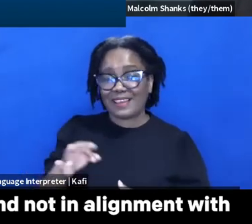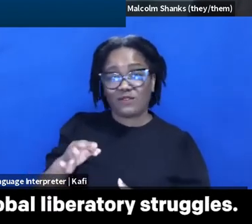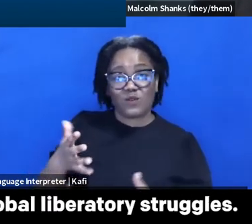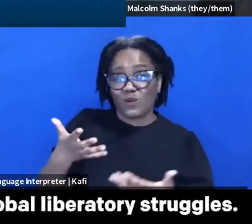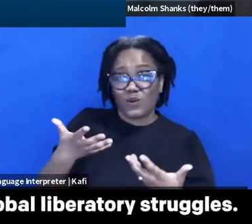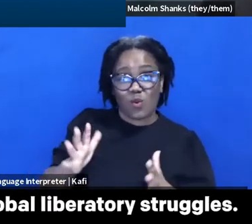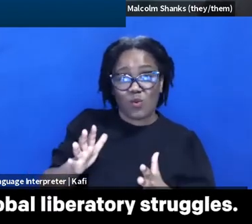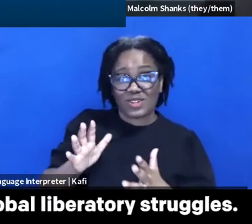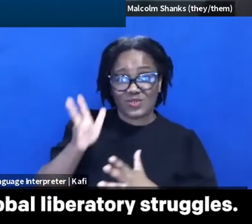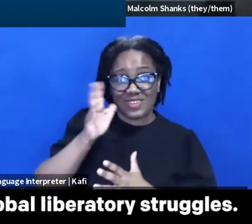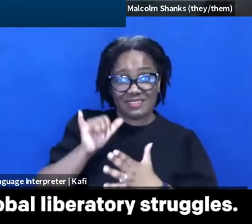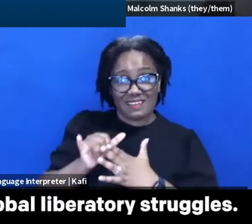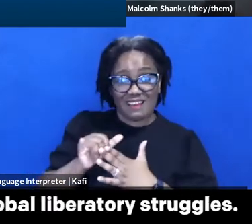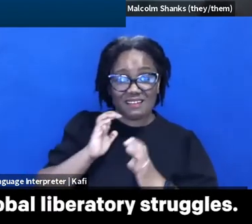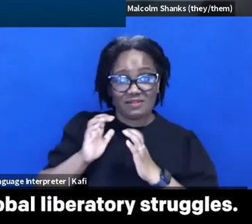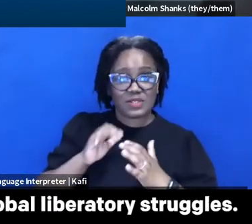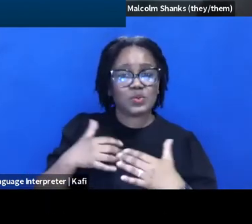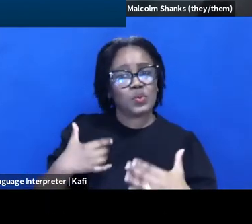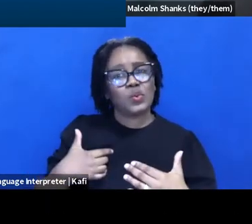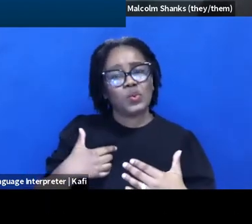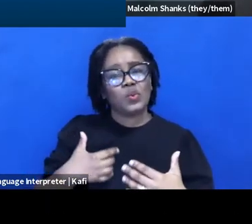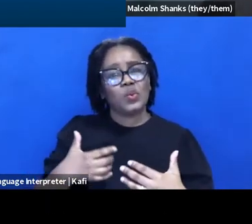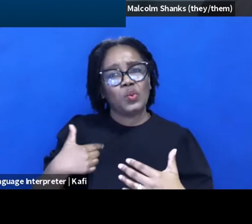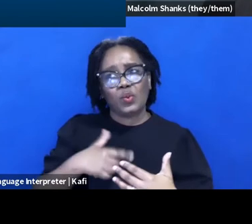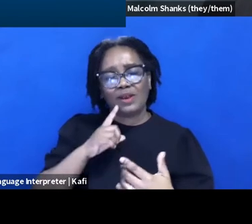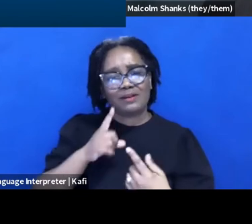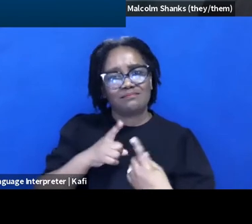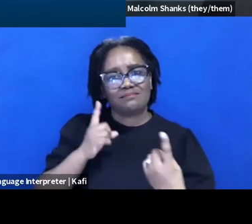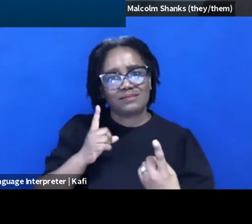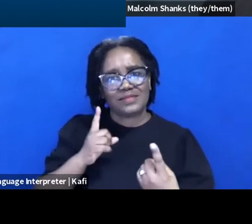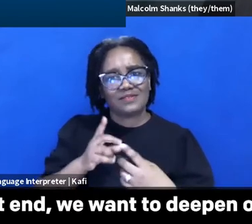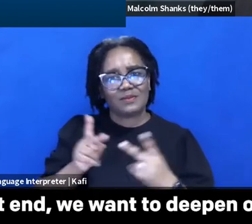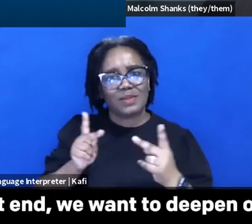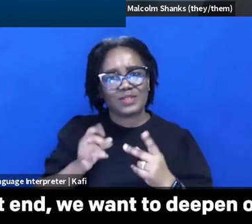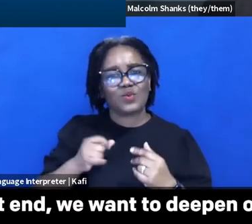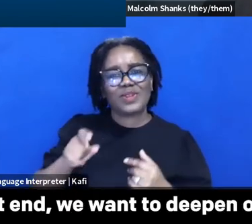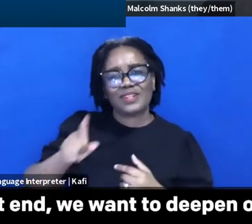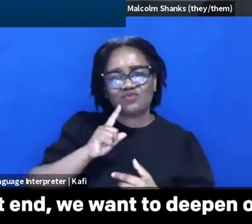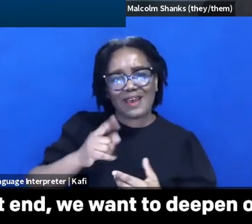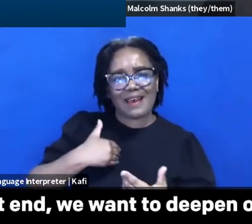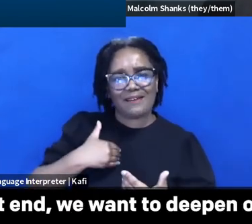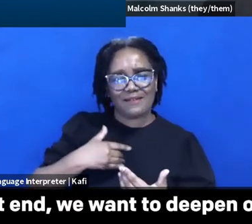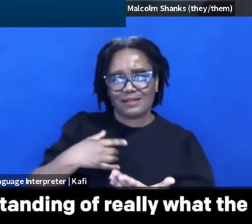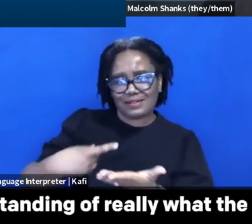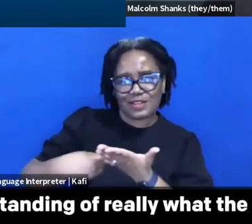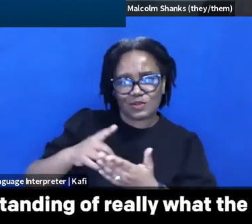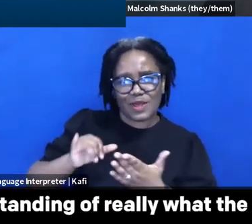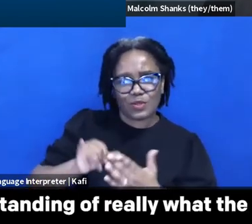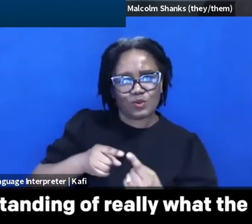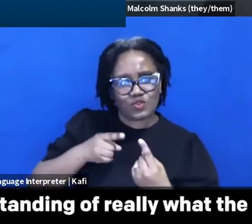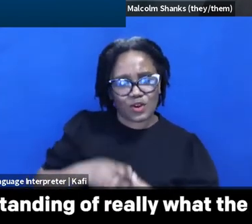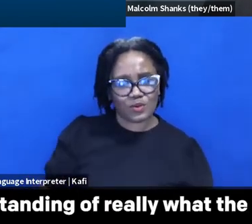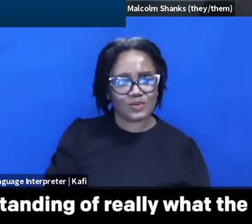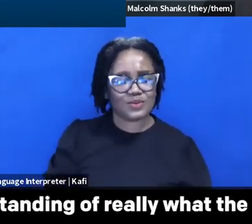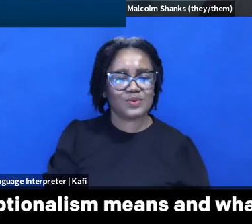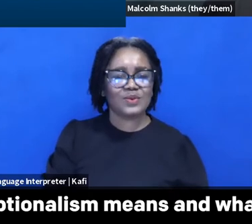and not in alignment with global liberatory struggles. To that end, we want to